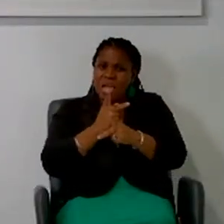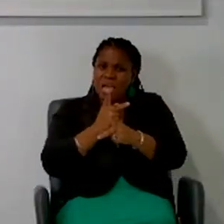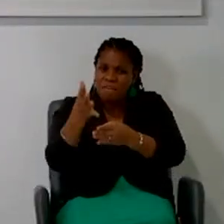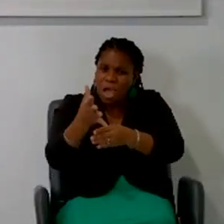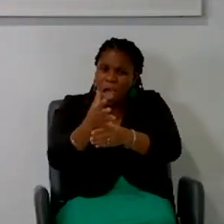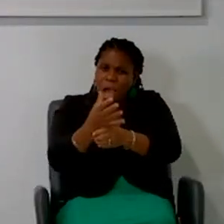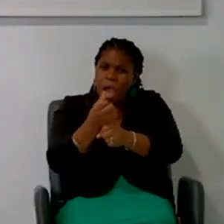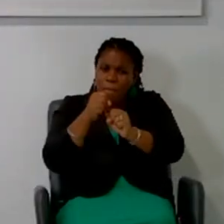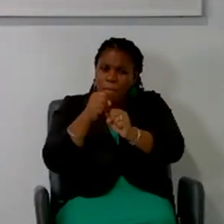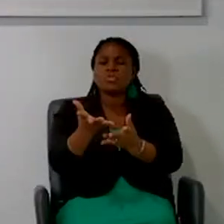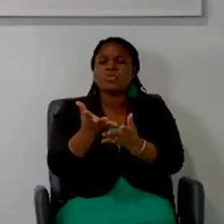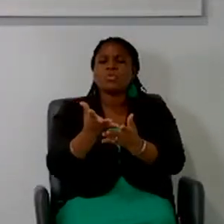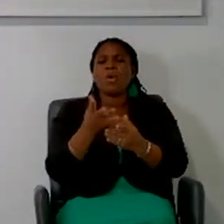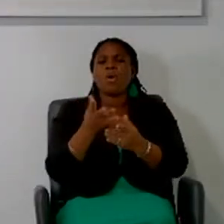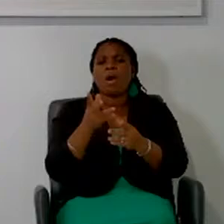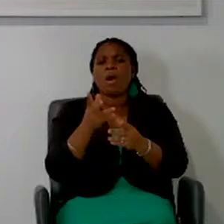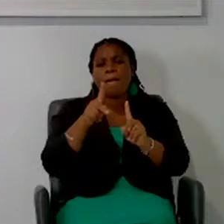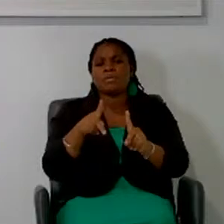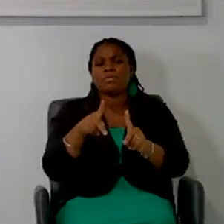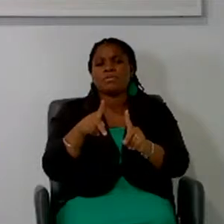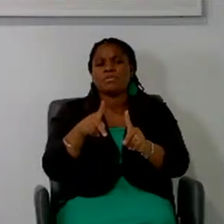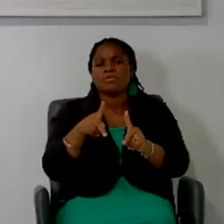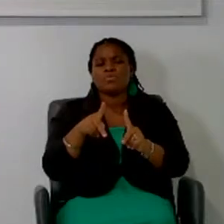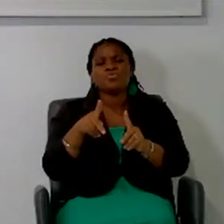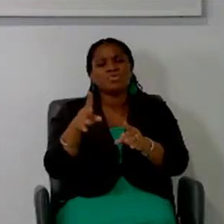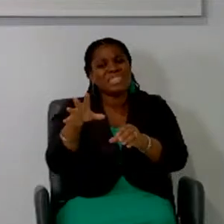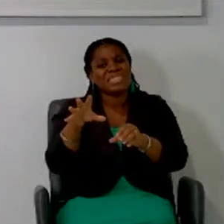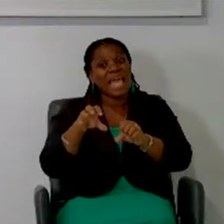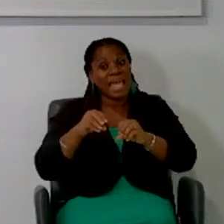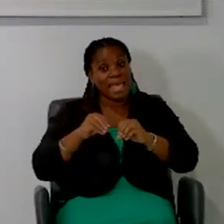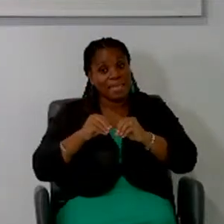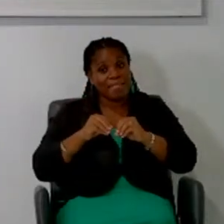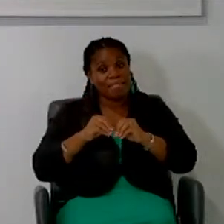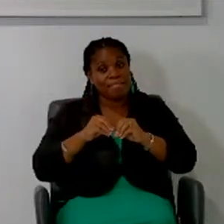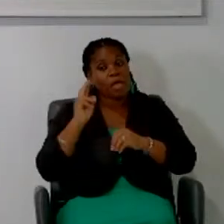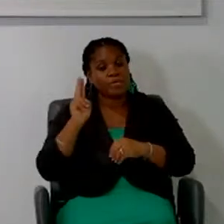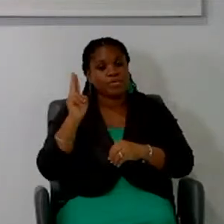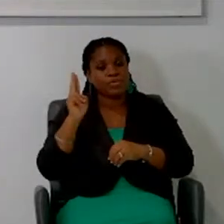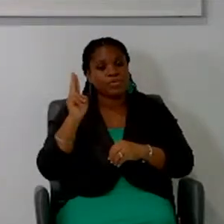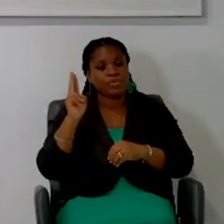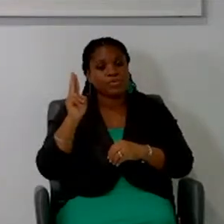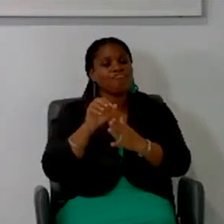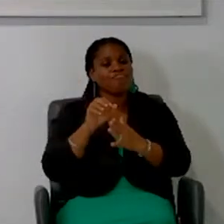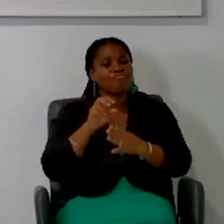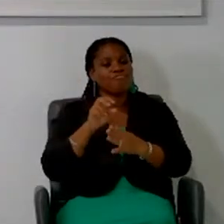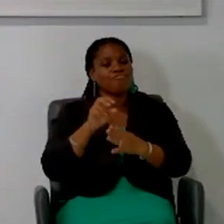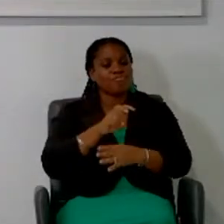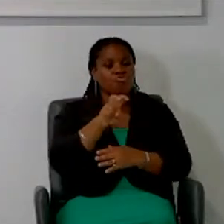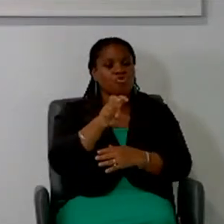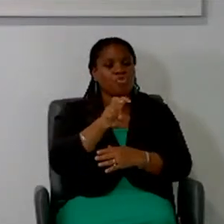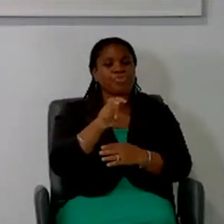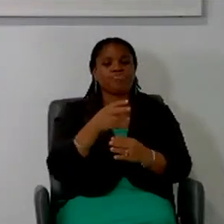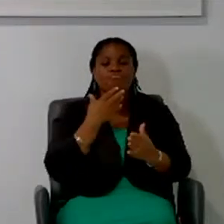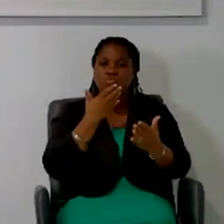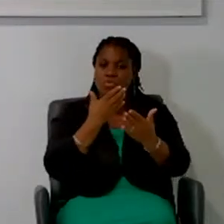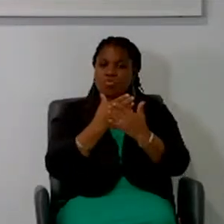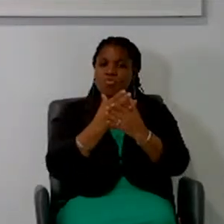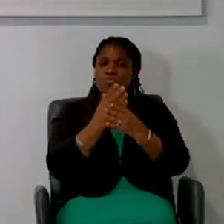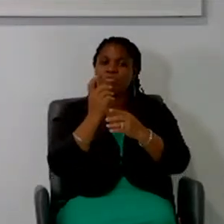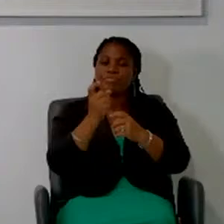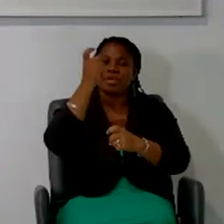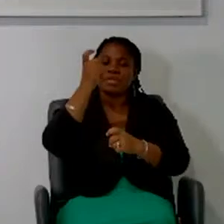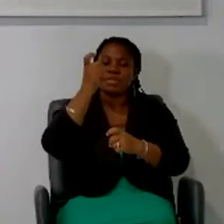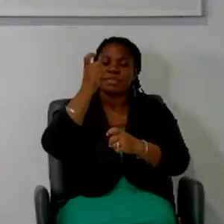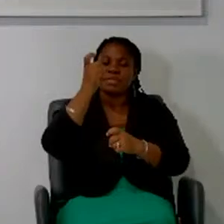to move forward. And so that trip was a quite successful trip with many opportunities for our